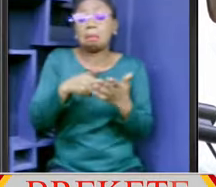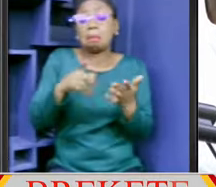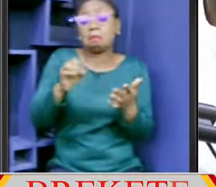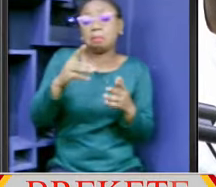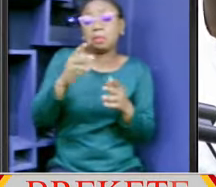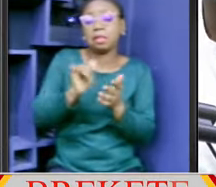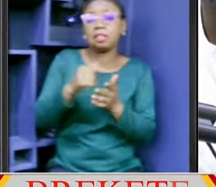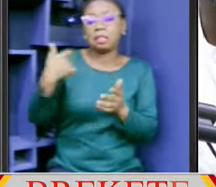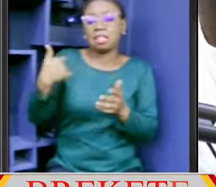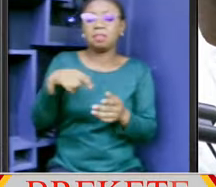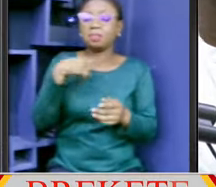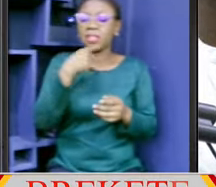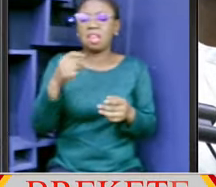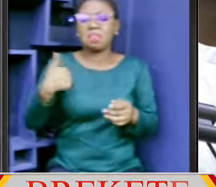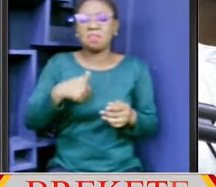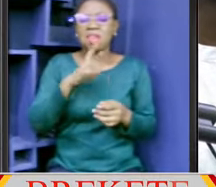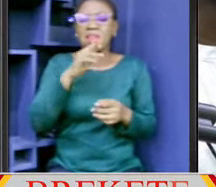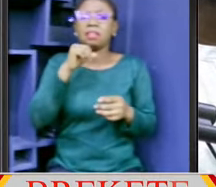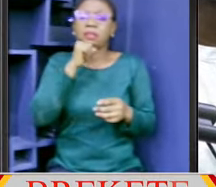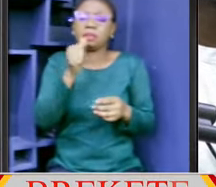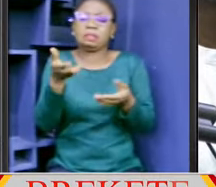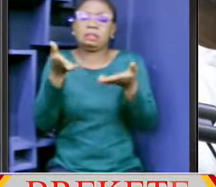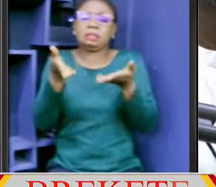this complex again.